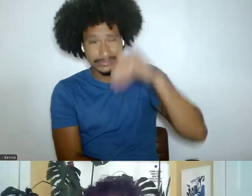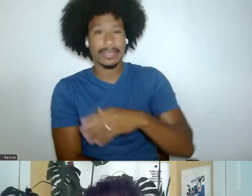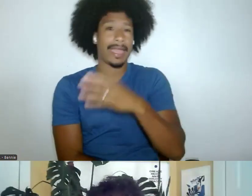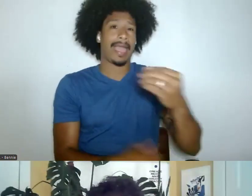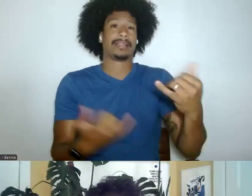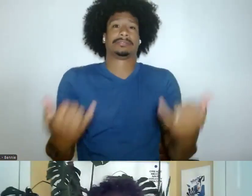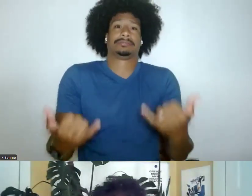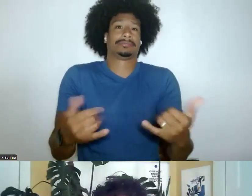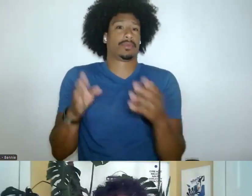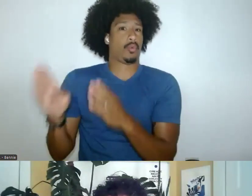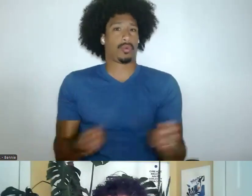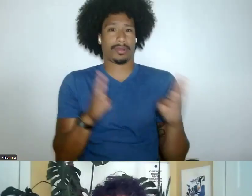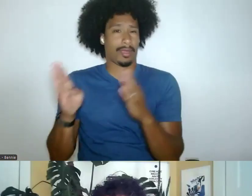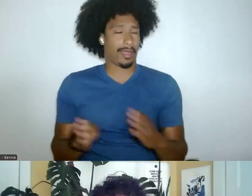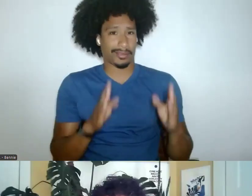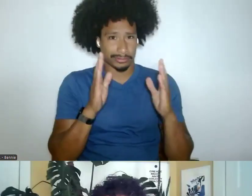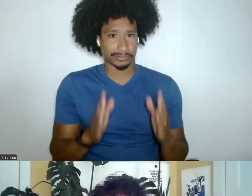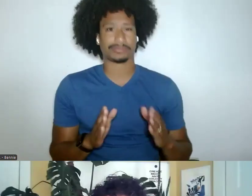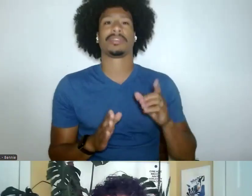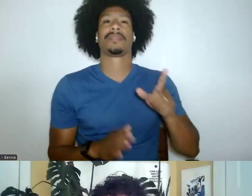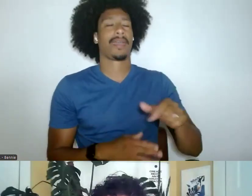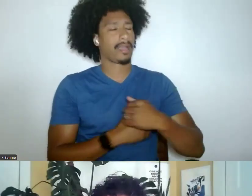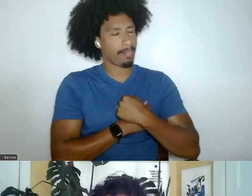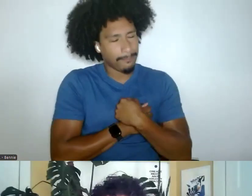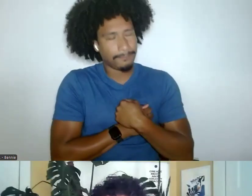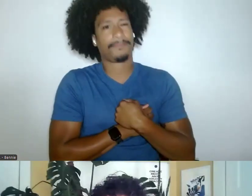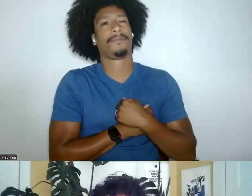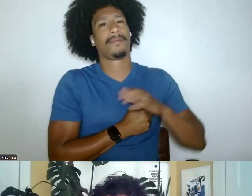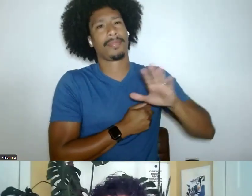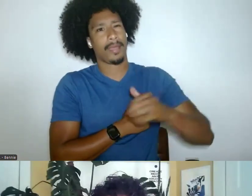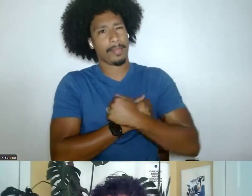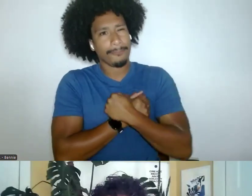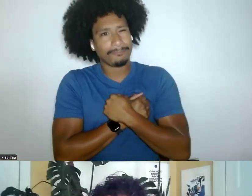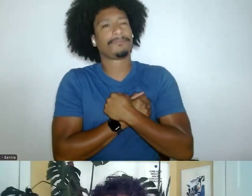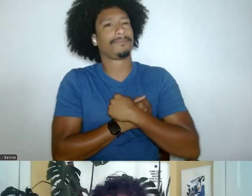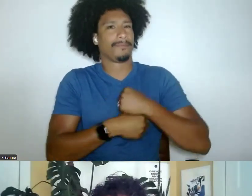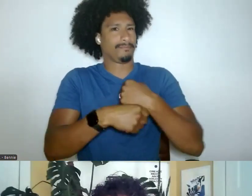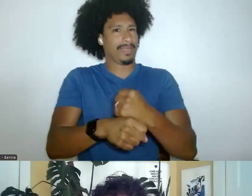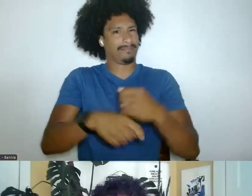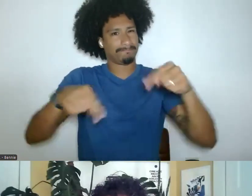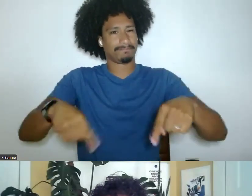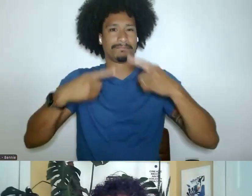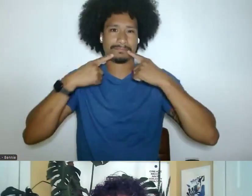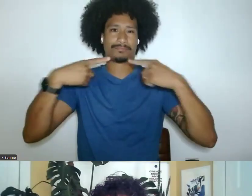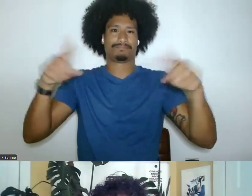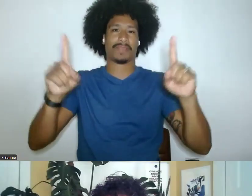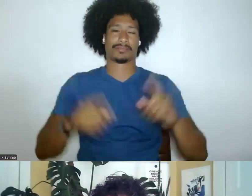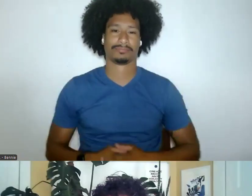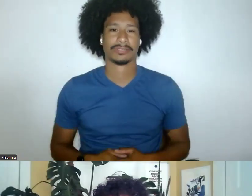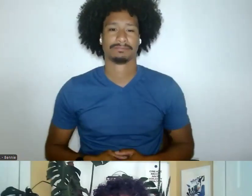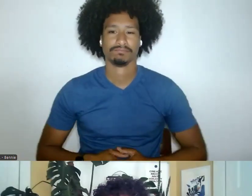that their love made this possible. So I'm just going